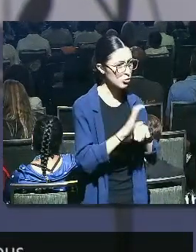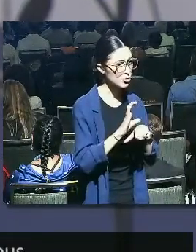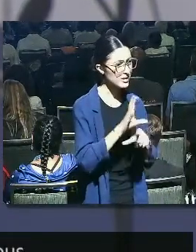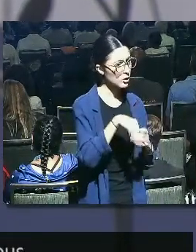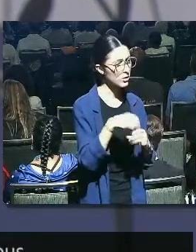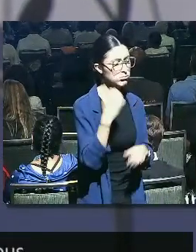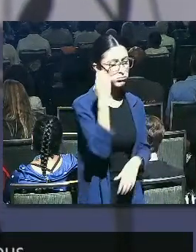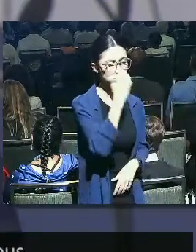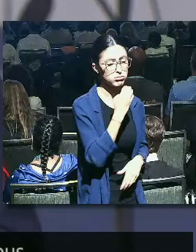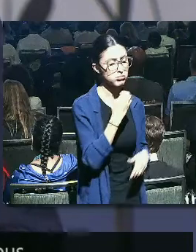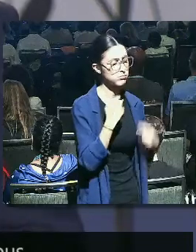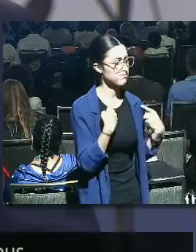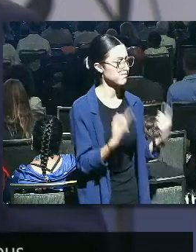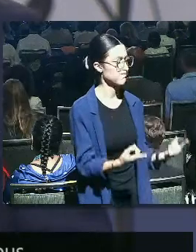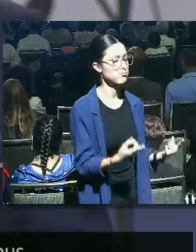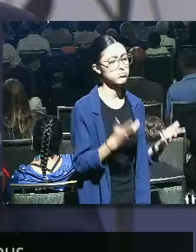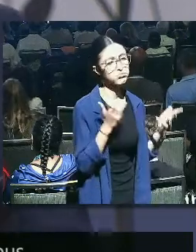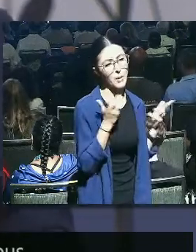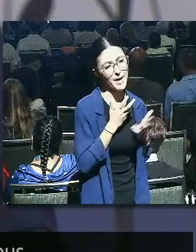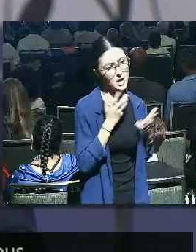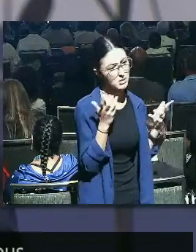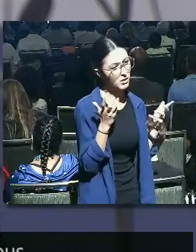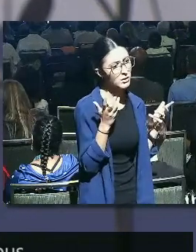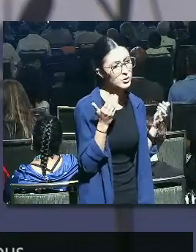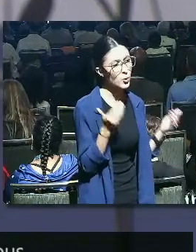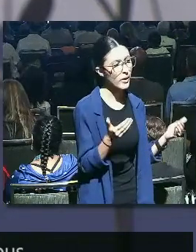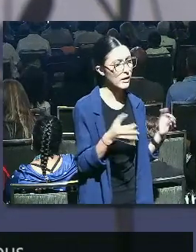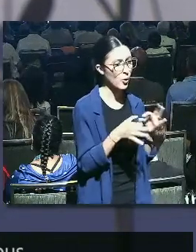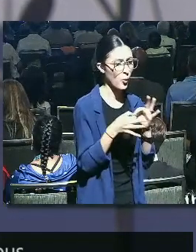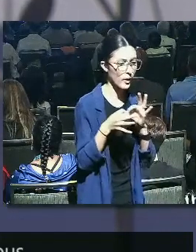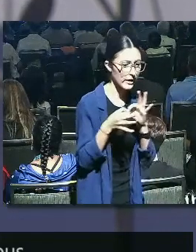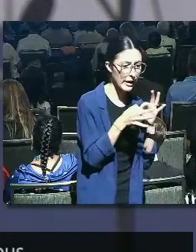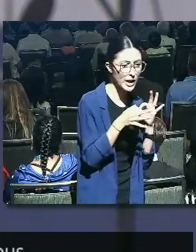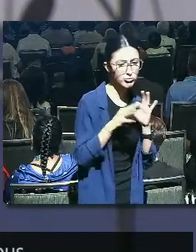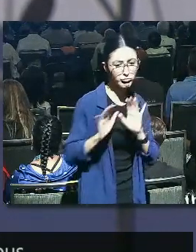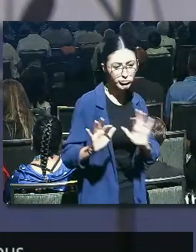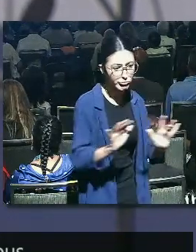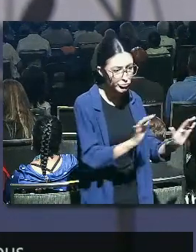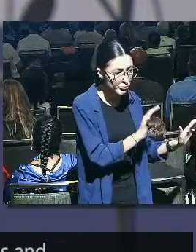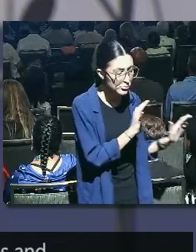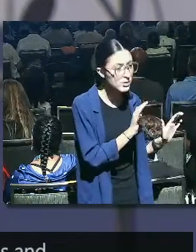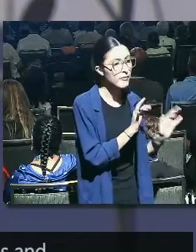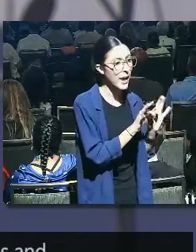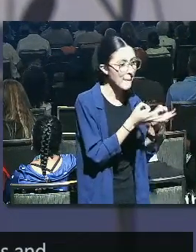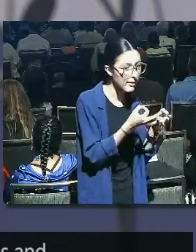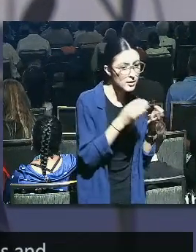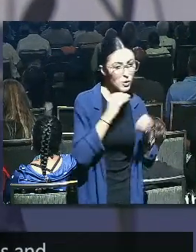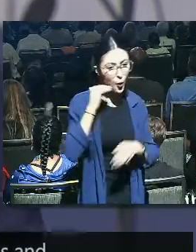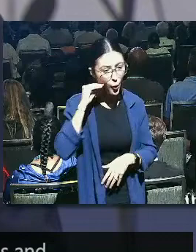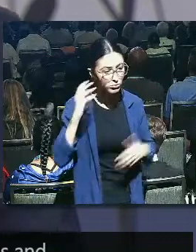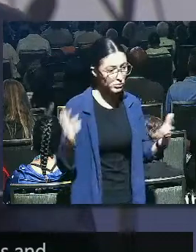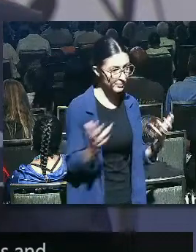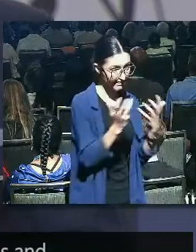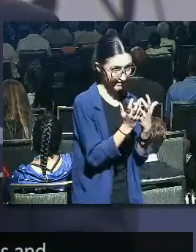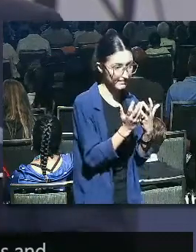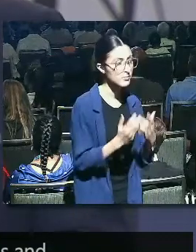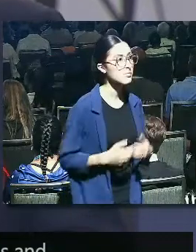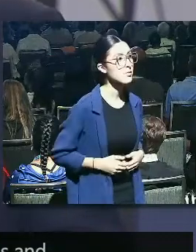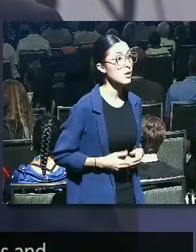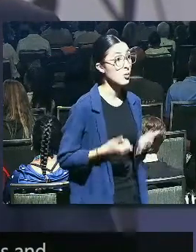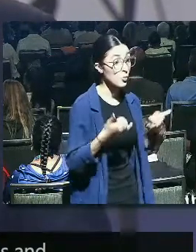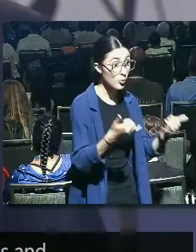in coordinating families and homes together. We're currently working on a